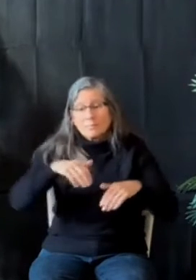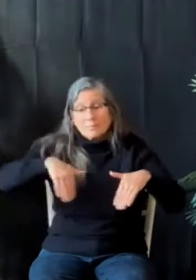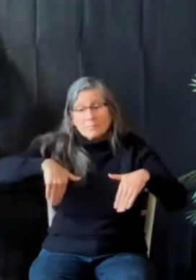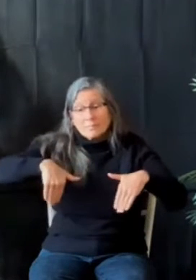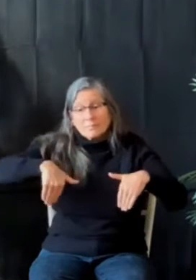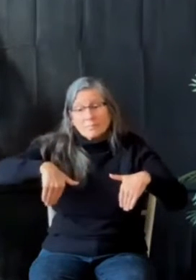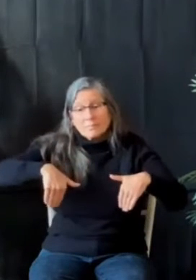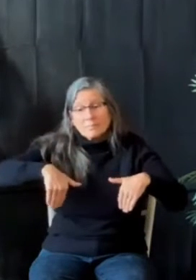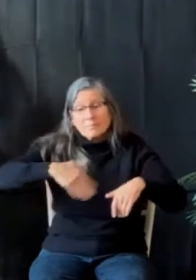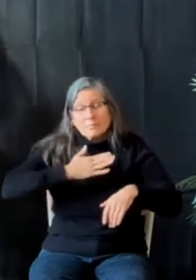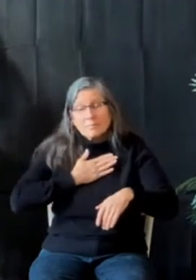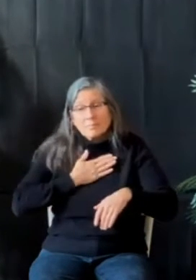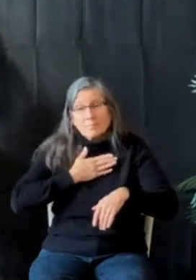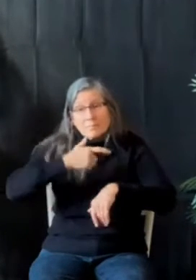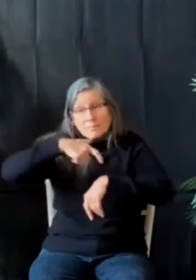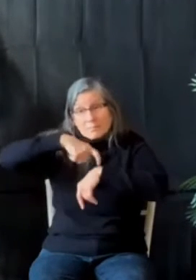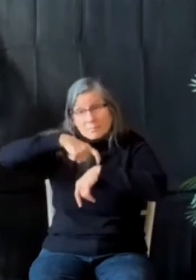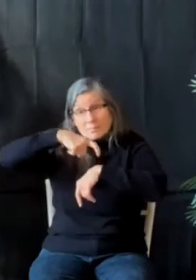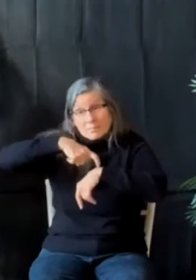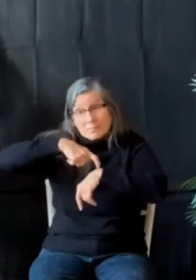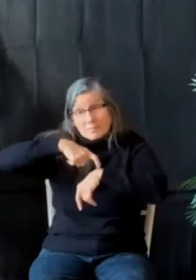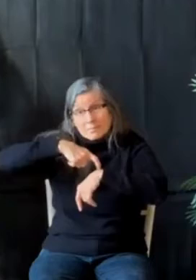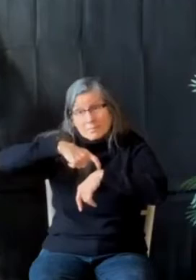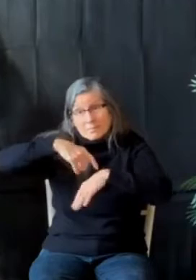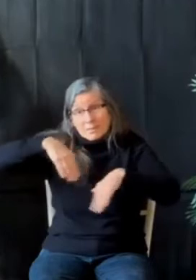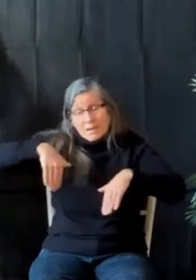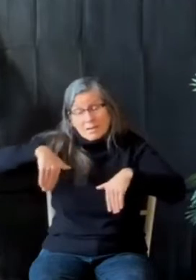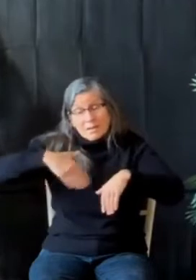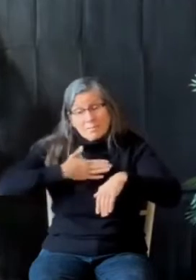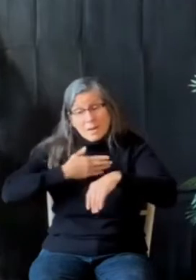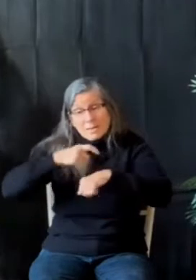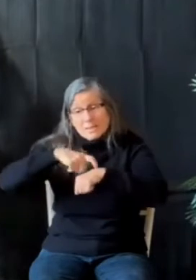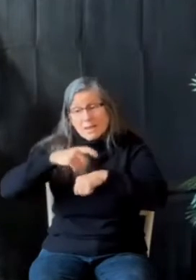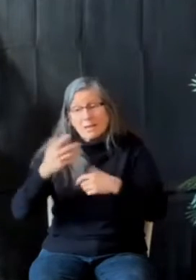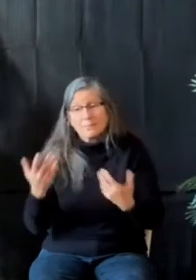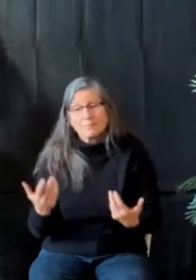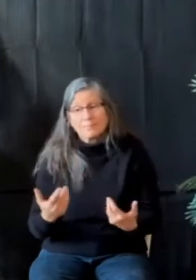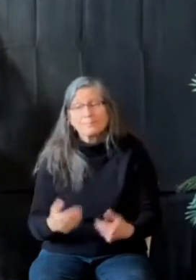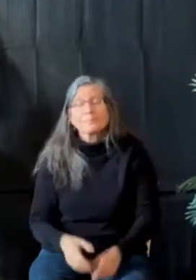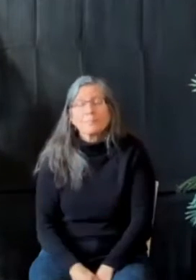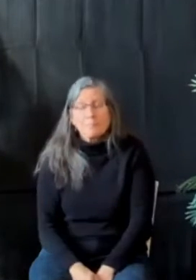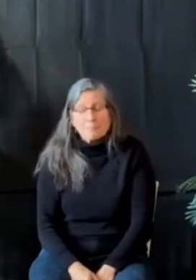yet my time.